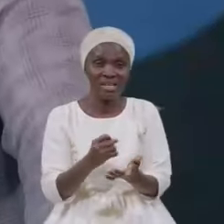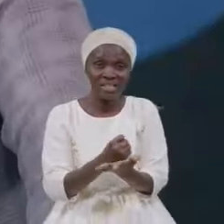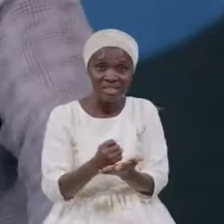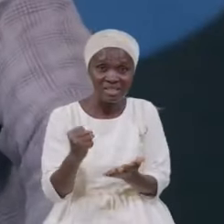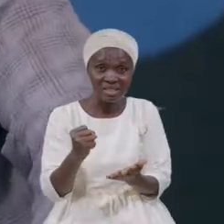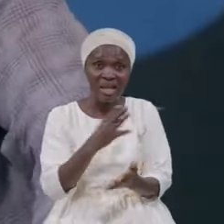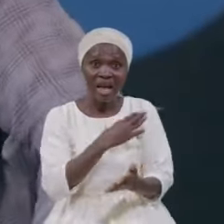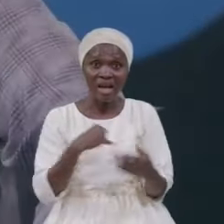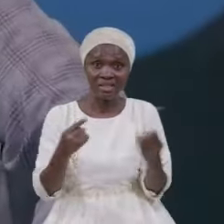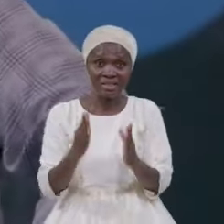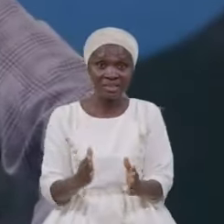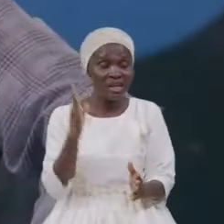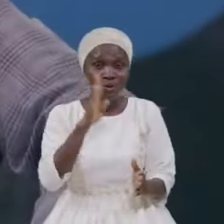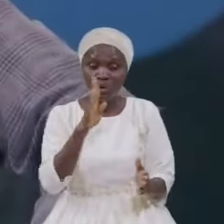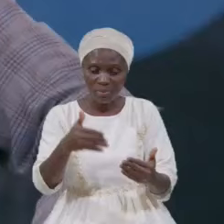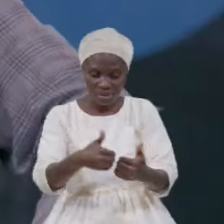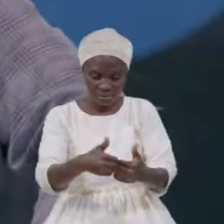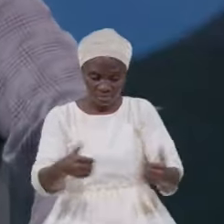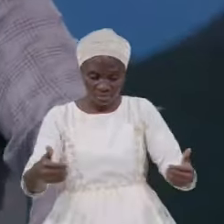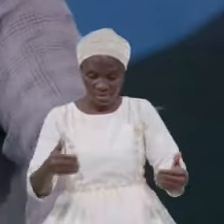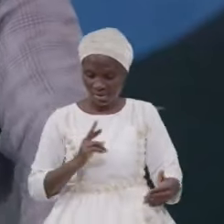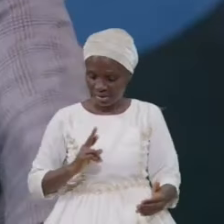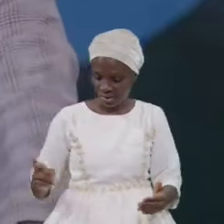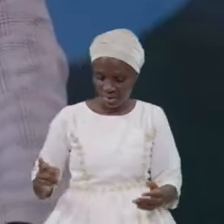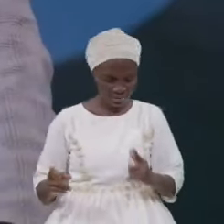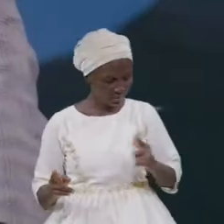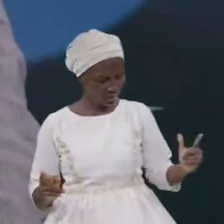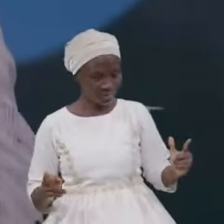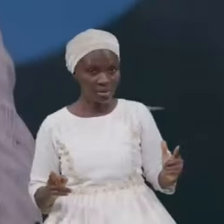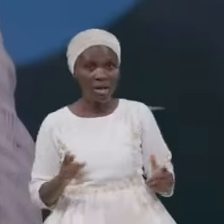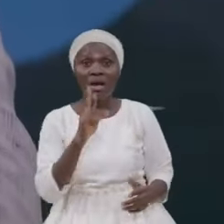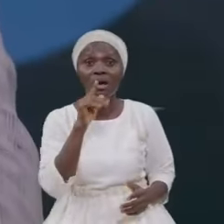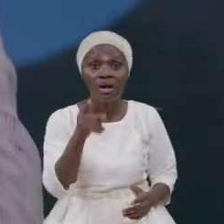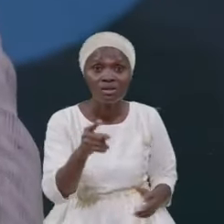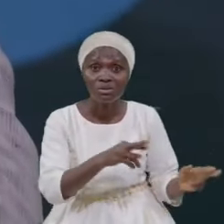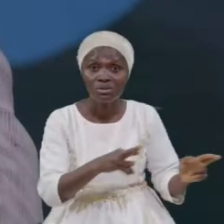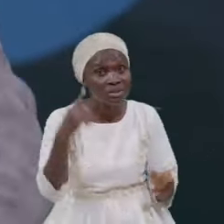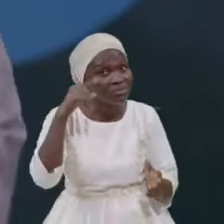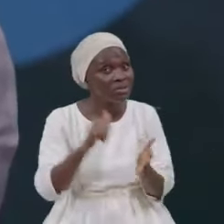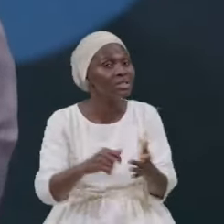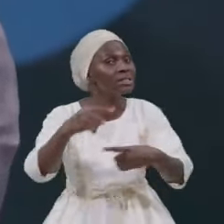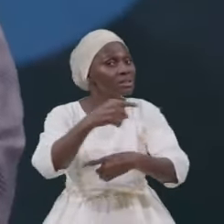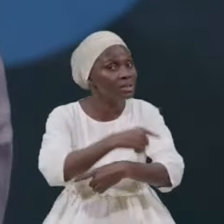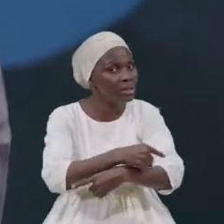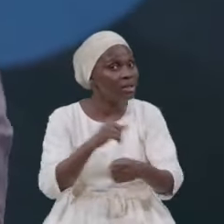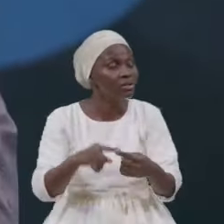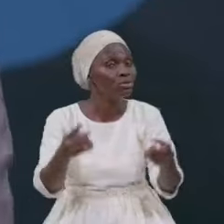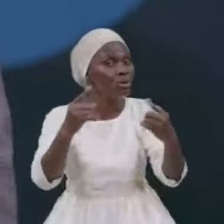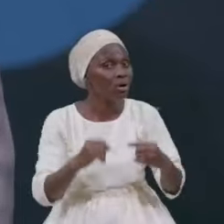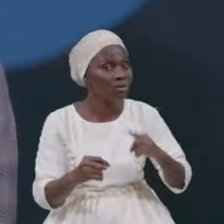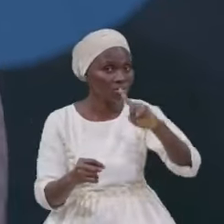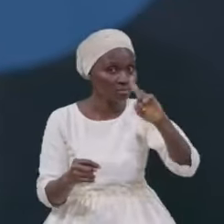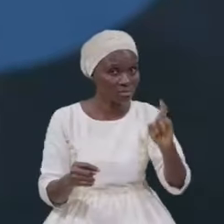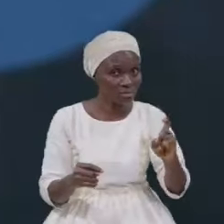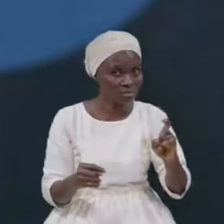and left, are you ready for that day to come? If you have not repented, you are not